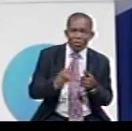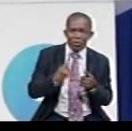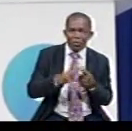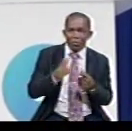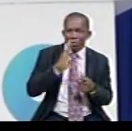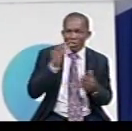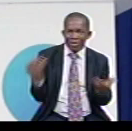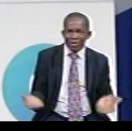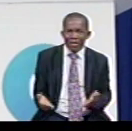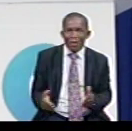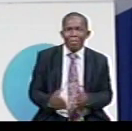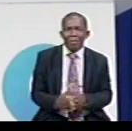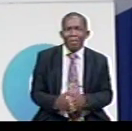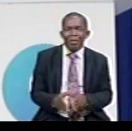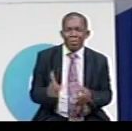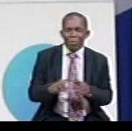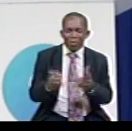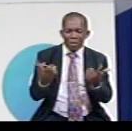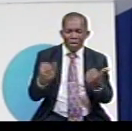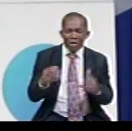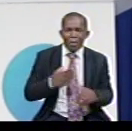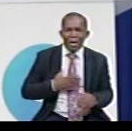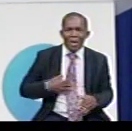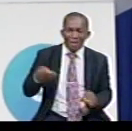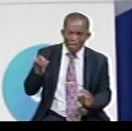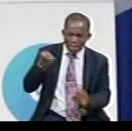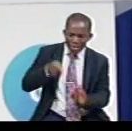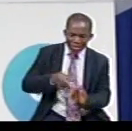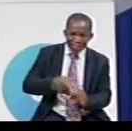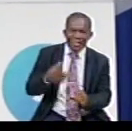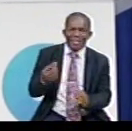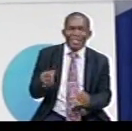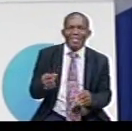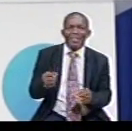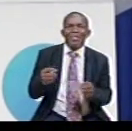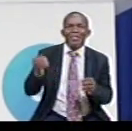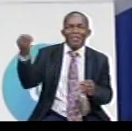to come and be partakers of the grace and the mercy of God.